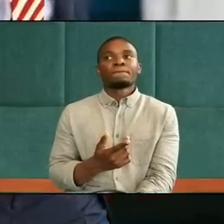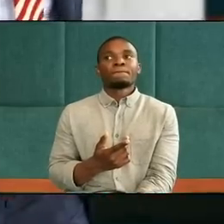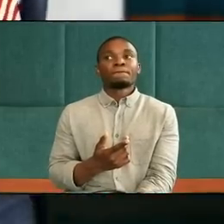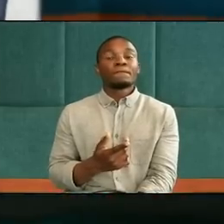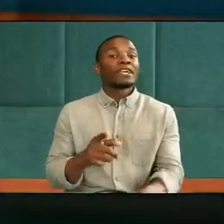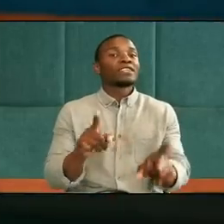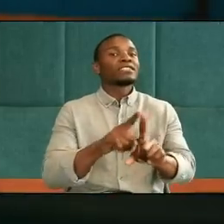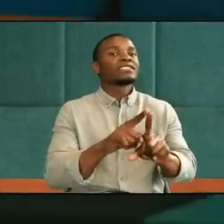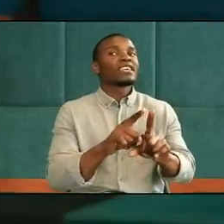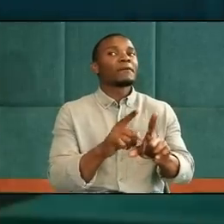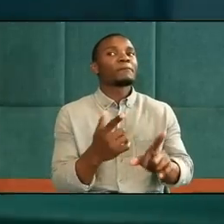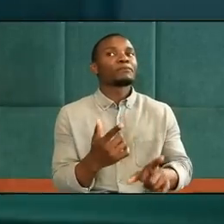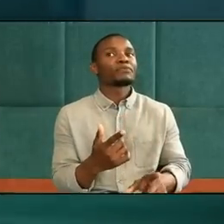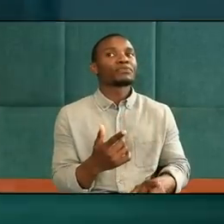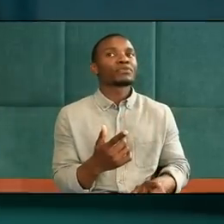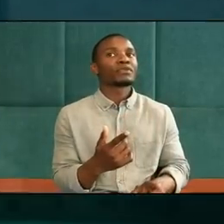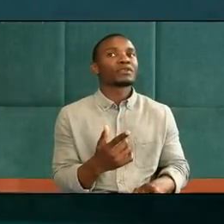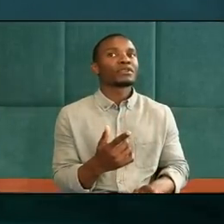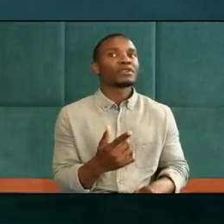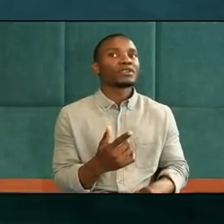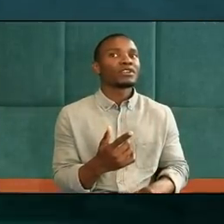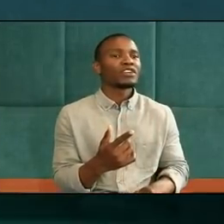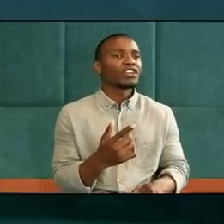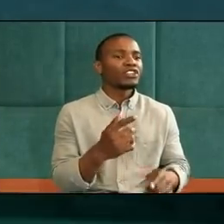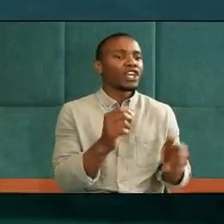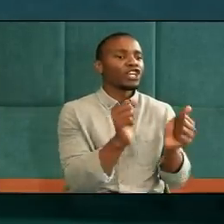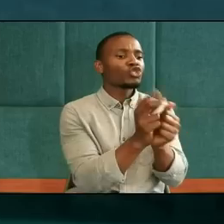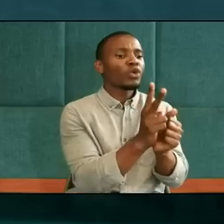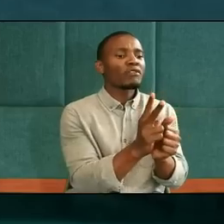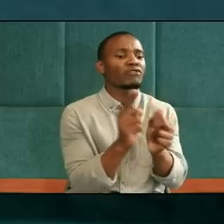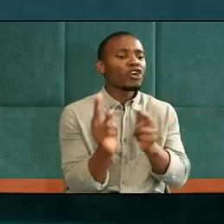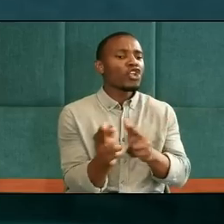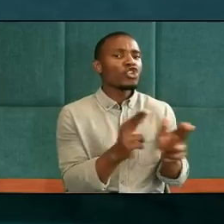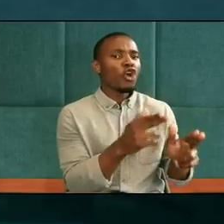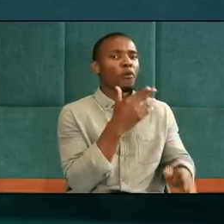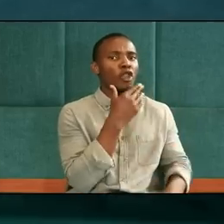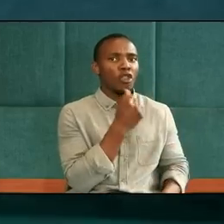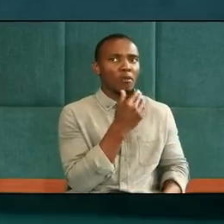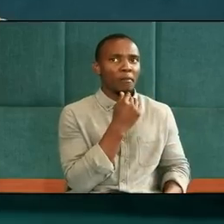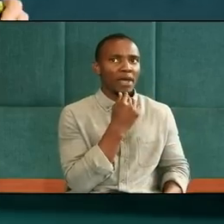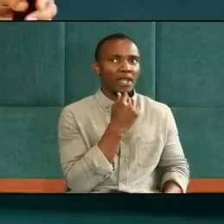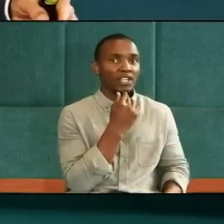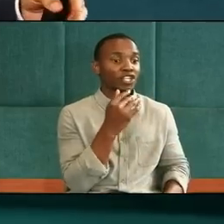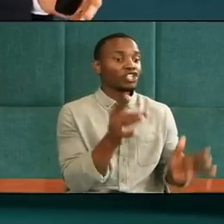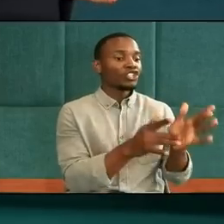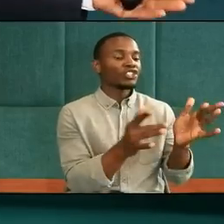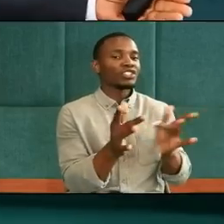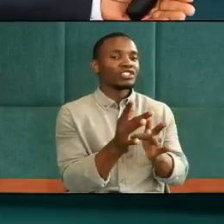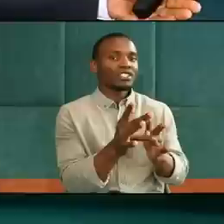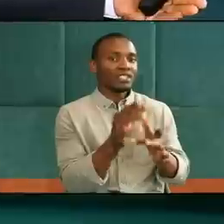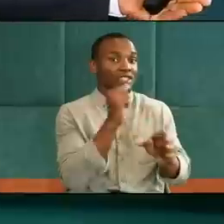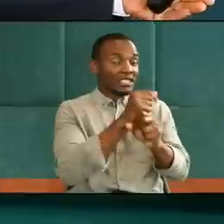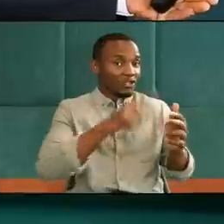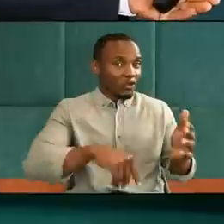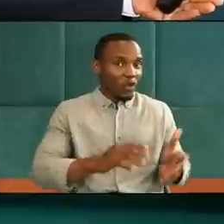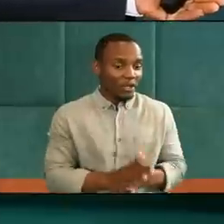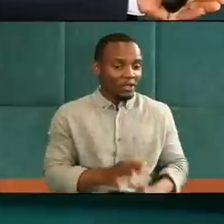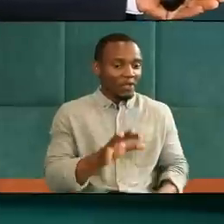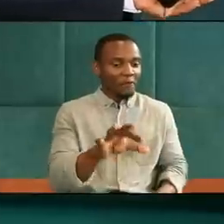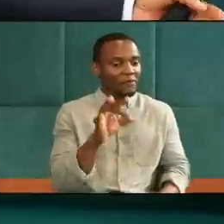In his book, 12 Ordinary Men, John MacArthur says, he went into town and select